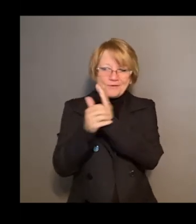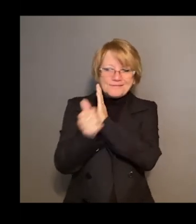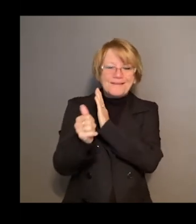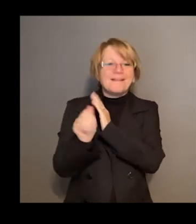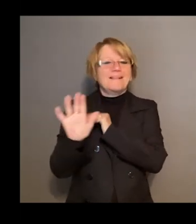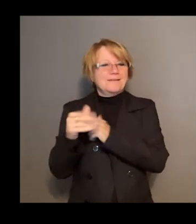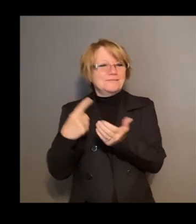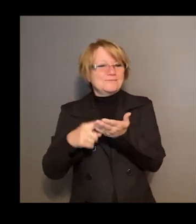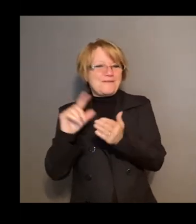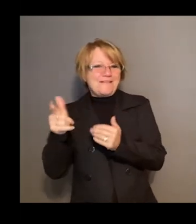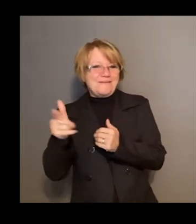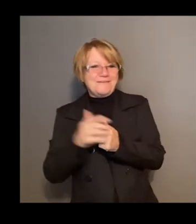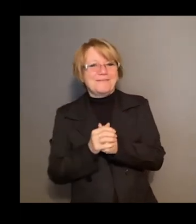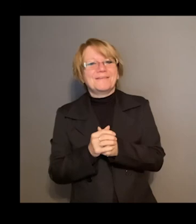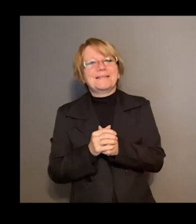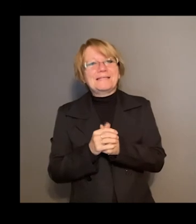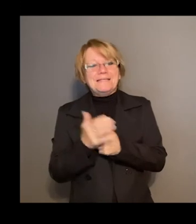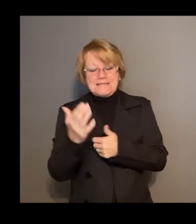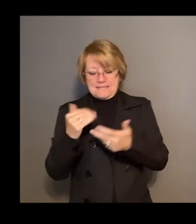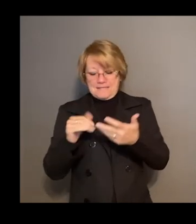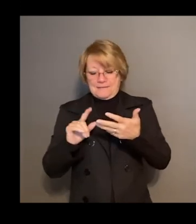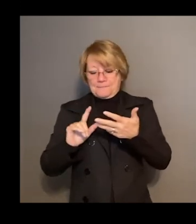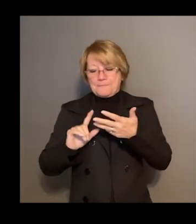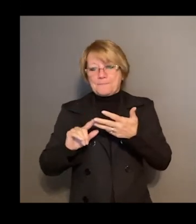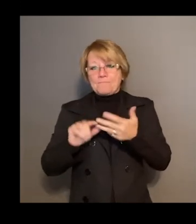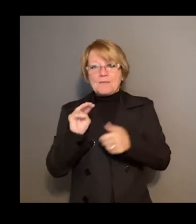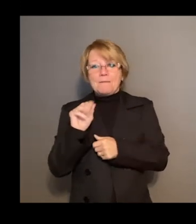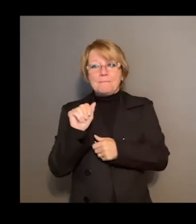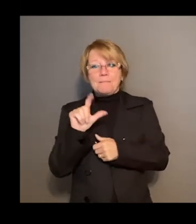after. I won't delay. Yeah, we'll get into it later.